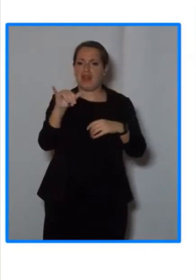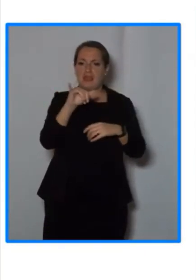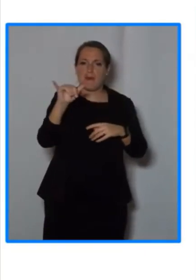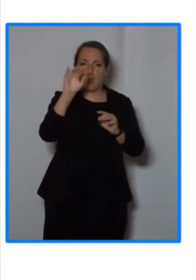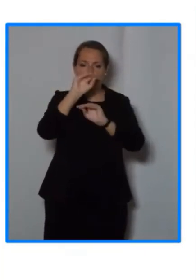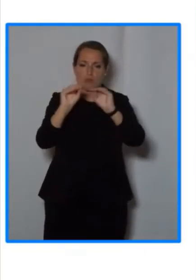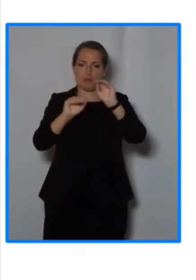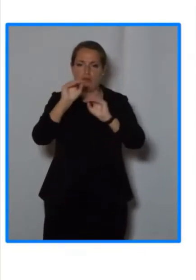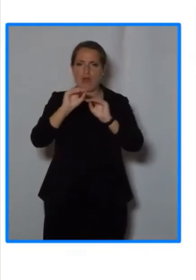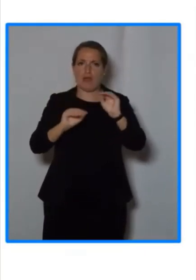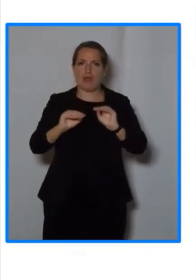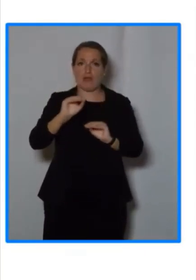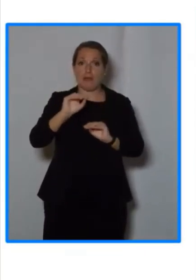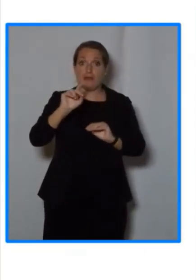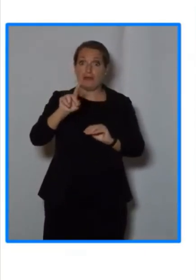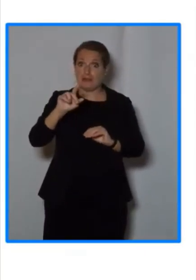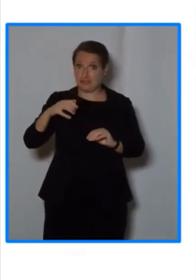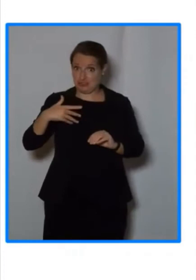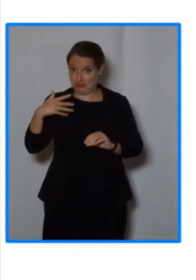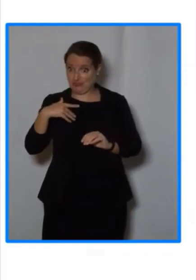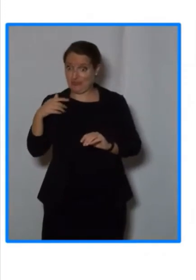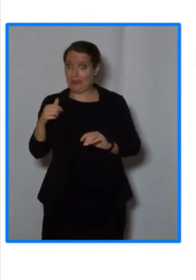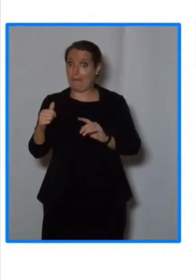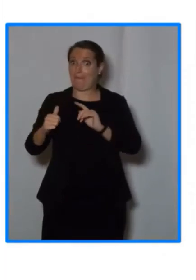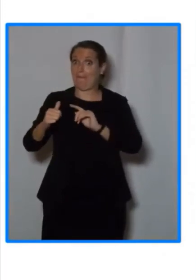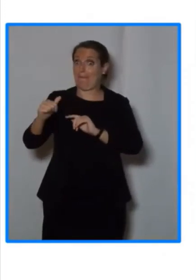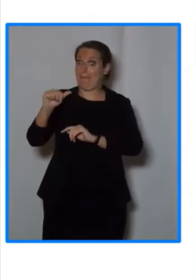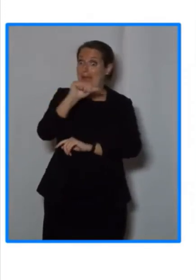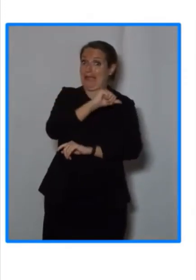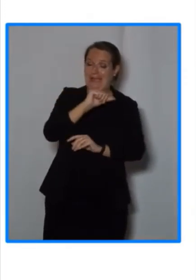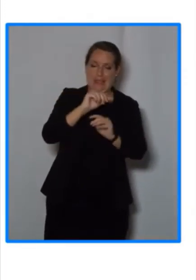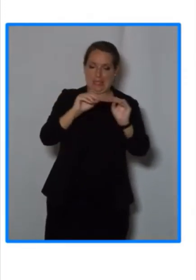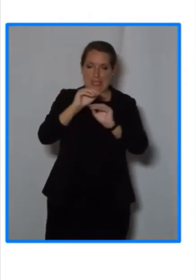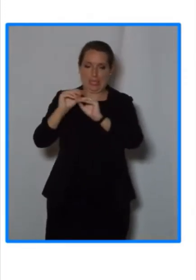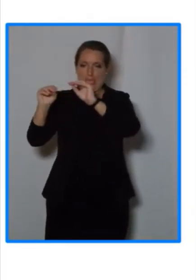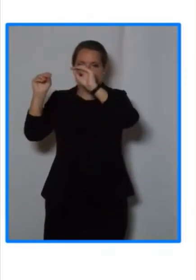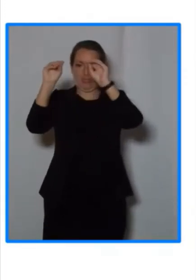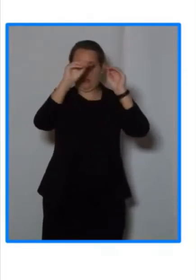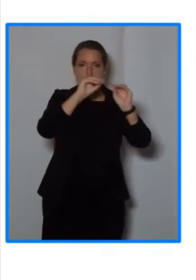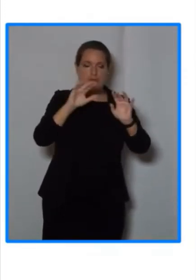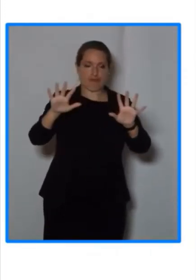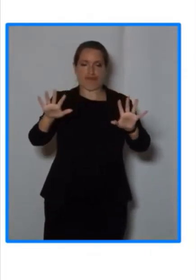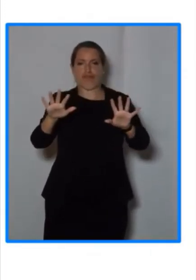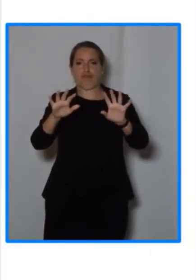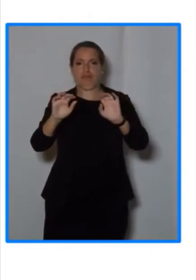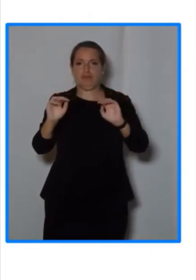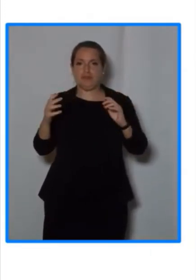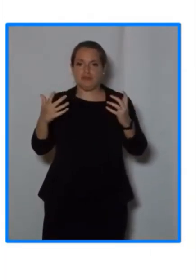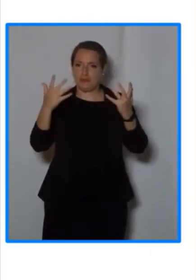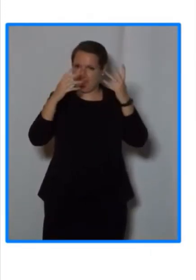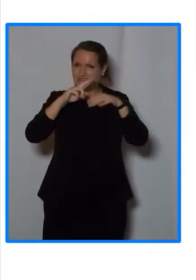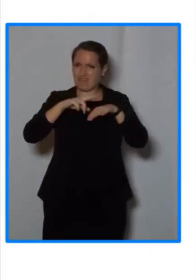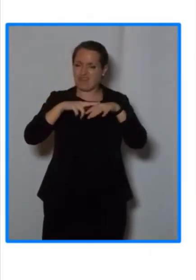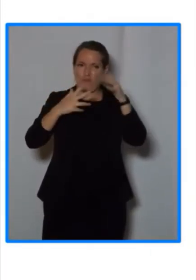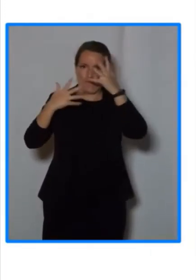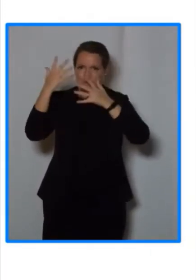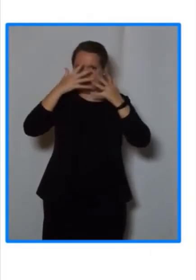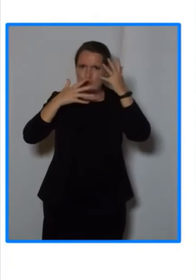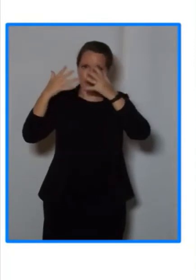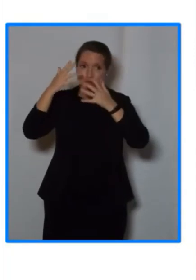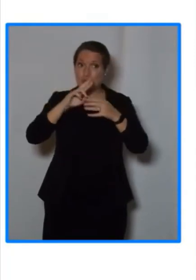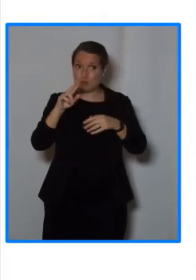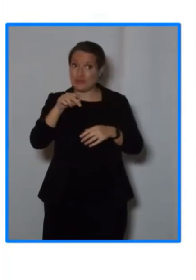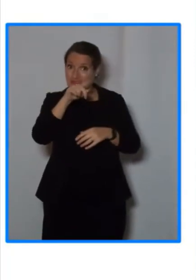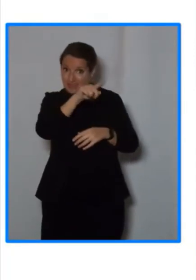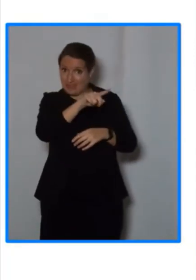want to navigate back, you have to tap through a lot of elements, all of these elements again. And this is actually one of the better cases I'm